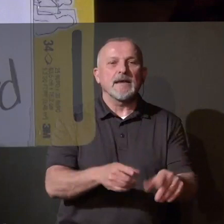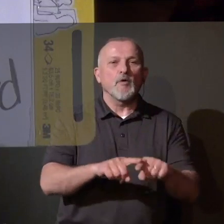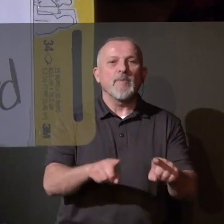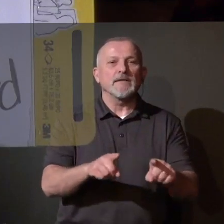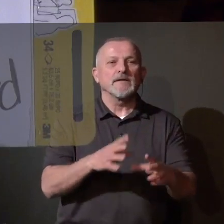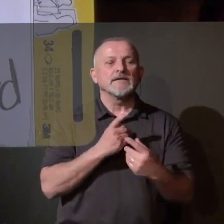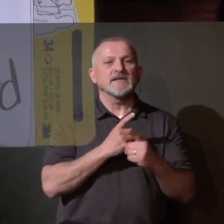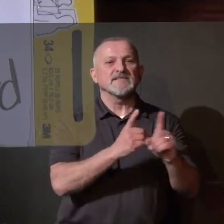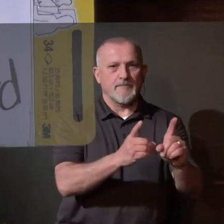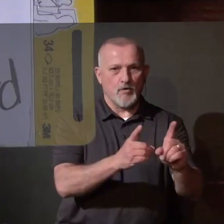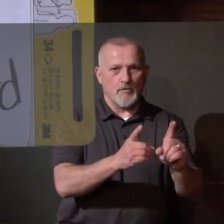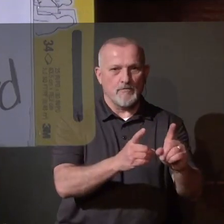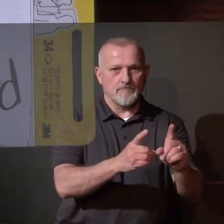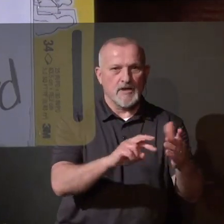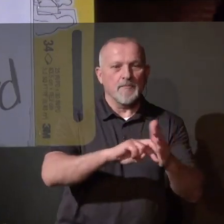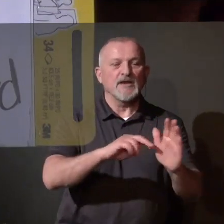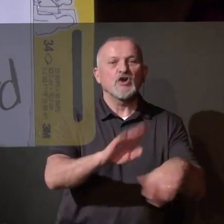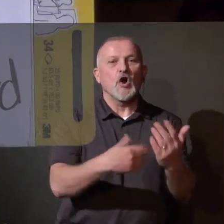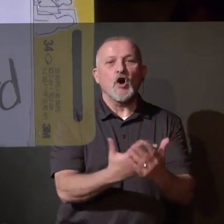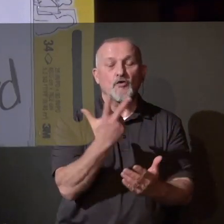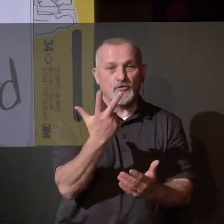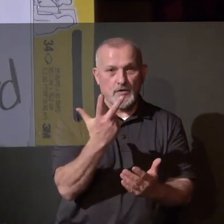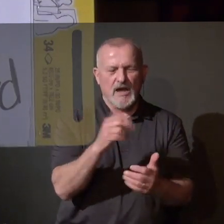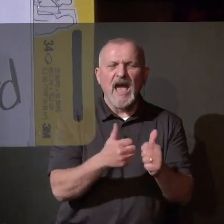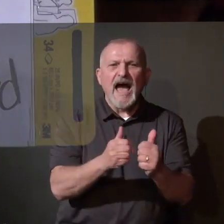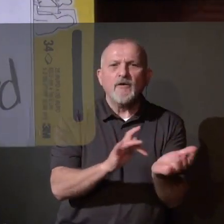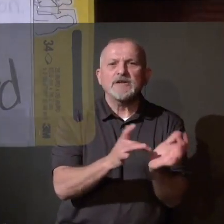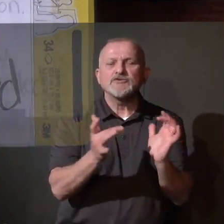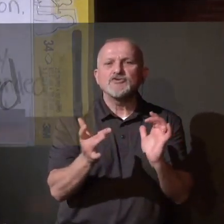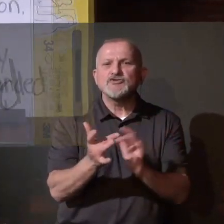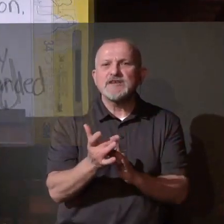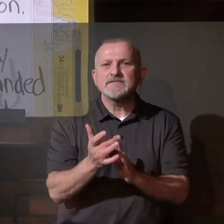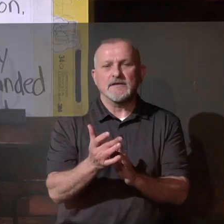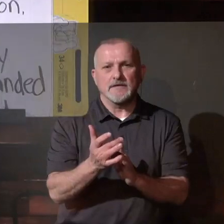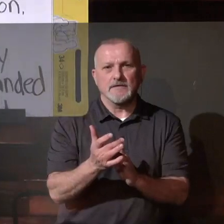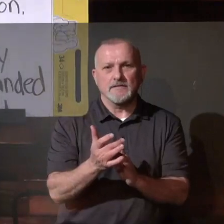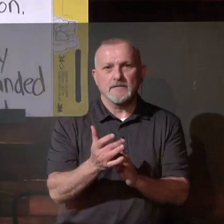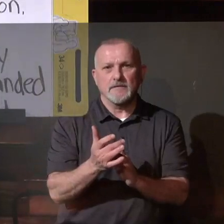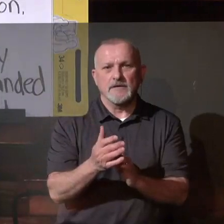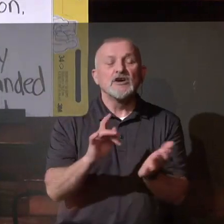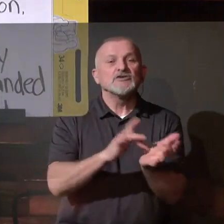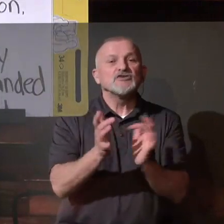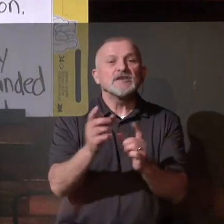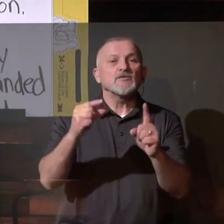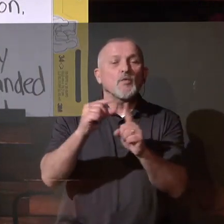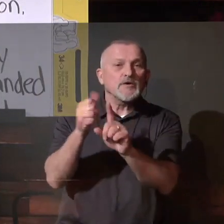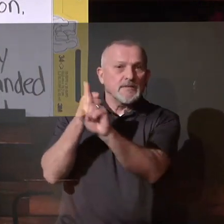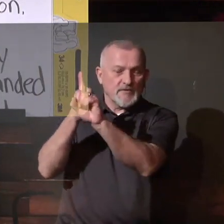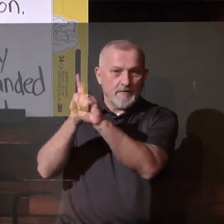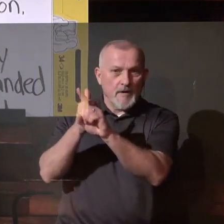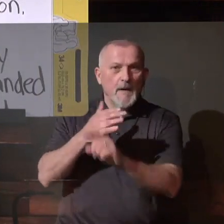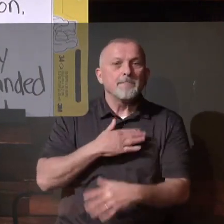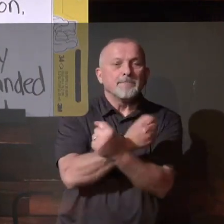period. Disciple. That's the command. How did Jesus, from the words of my Savior, my authority,